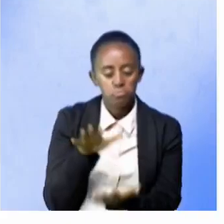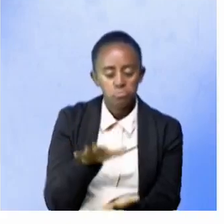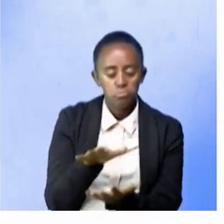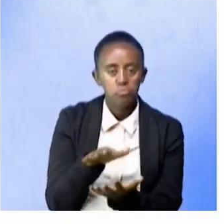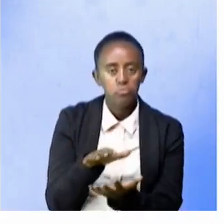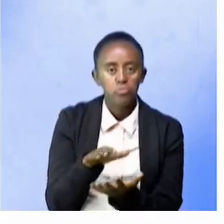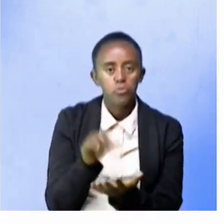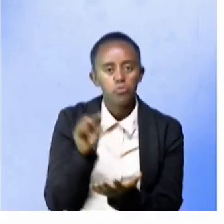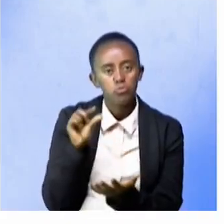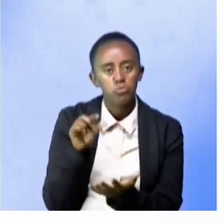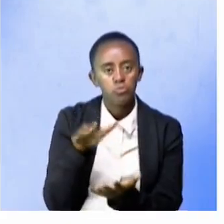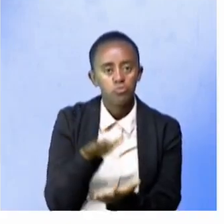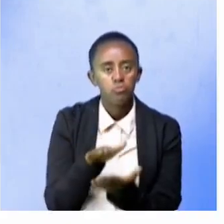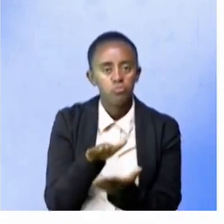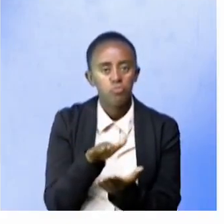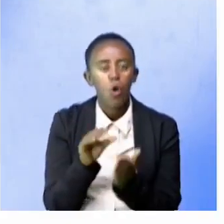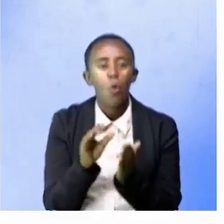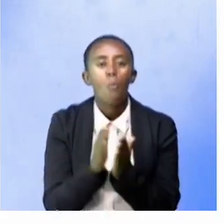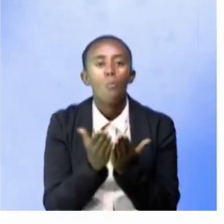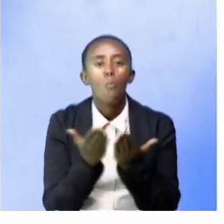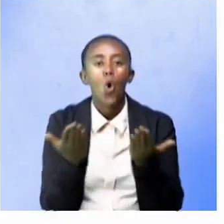Yeah, few books.